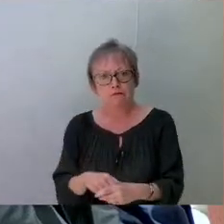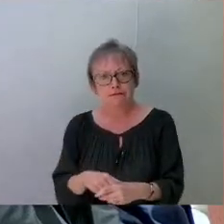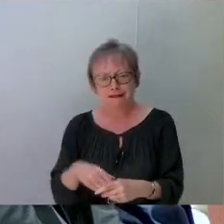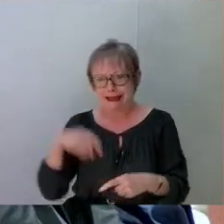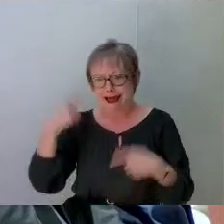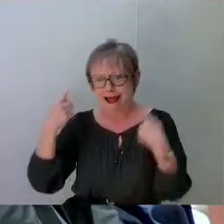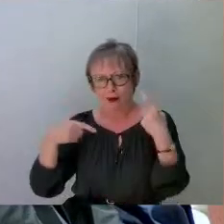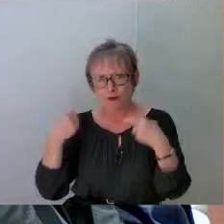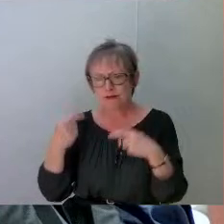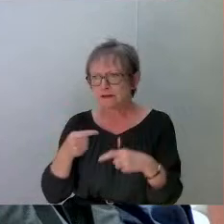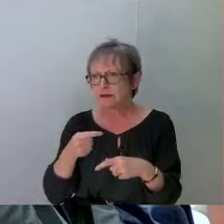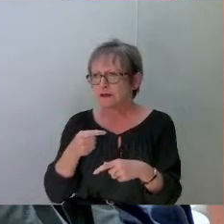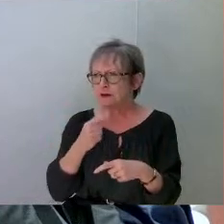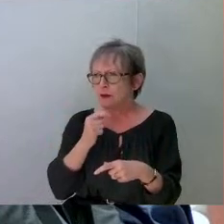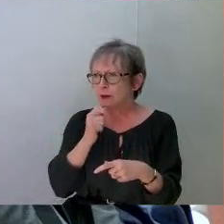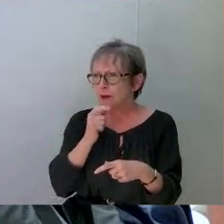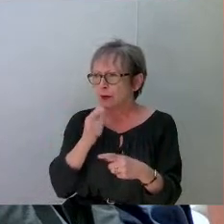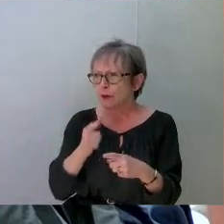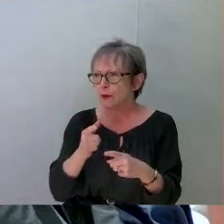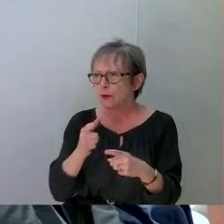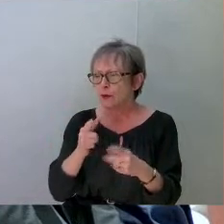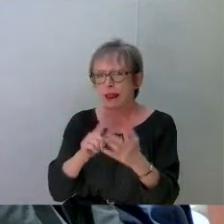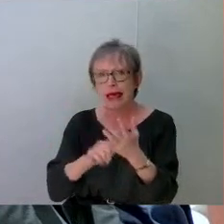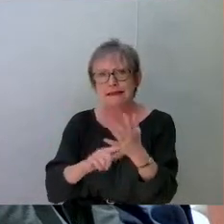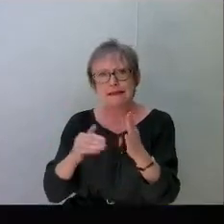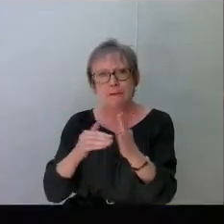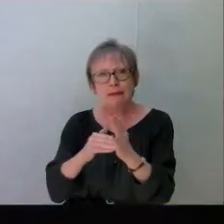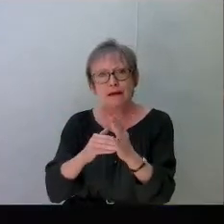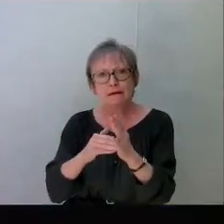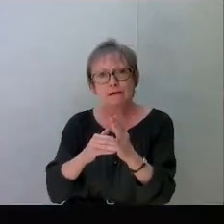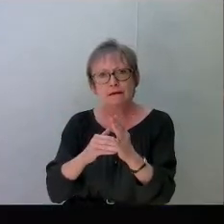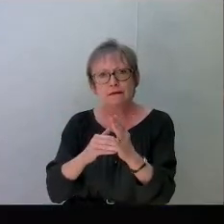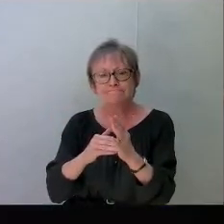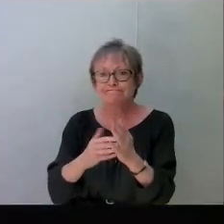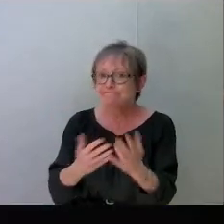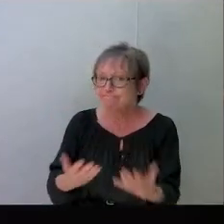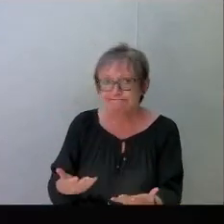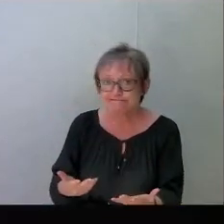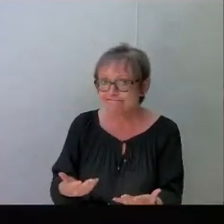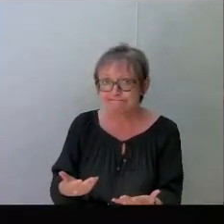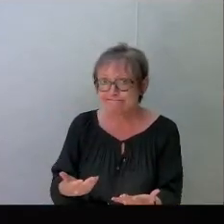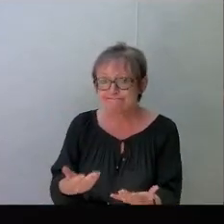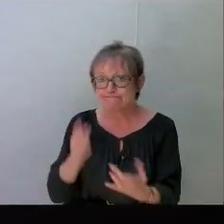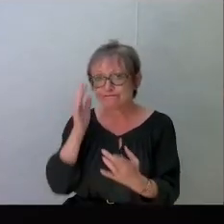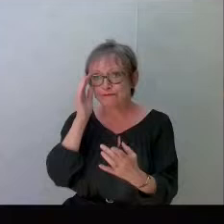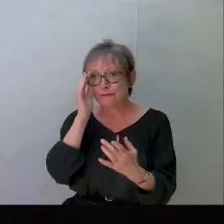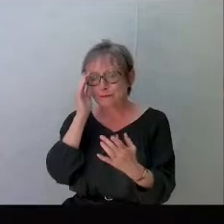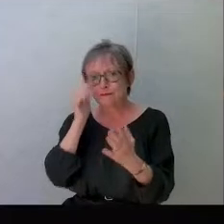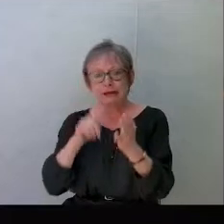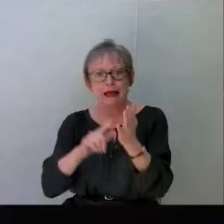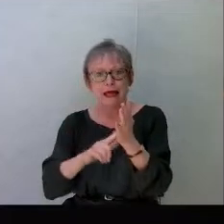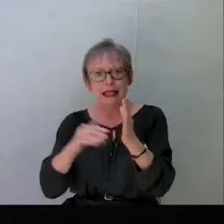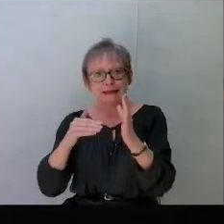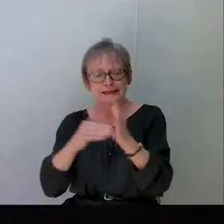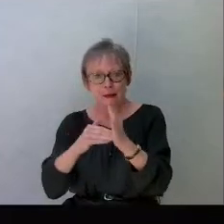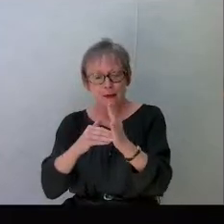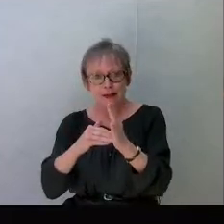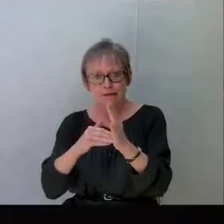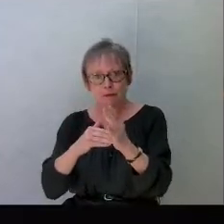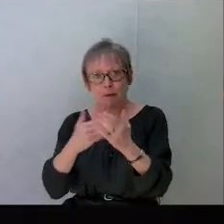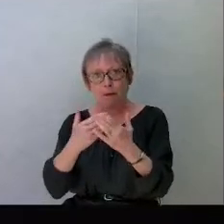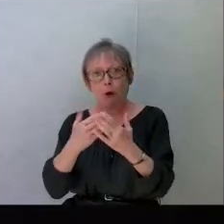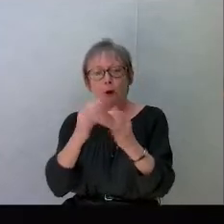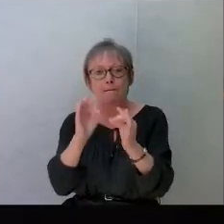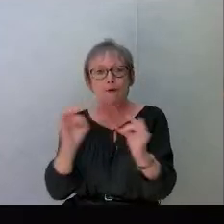loud. I think The Who, you said, was louder than Led Zeppelin. Well, that's probably because Led Zeppelin were more musical.